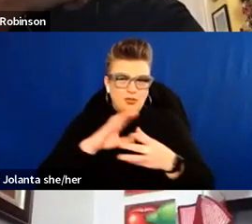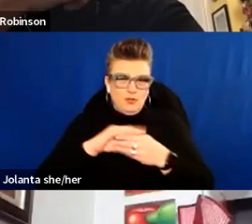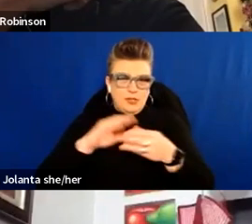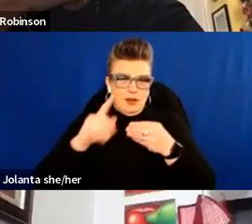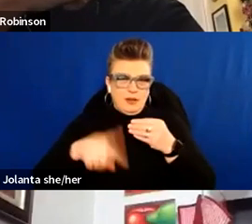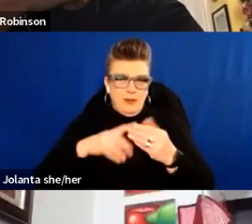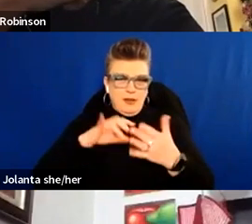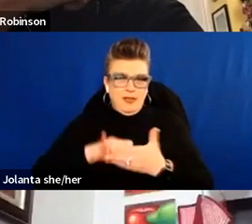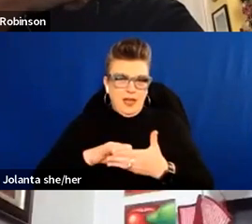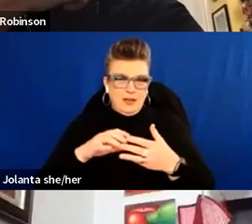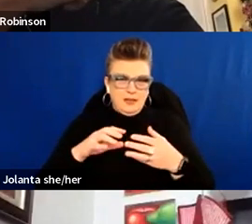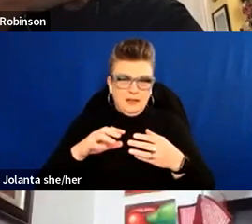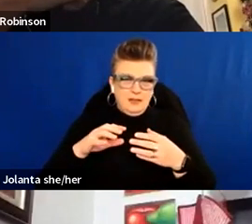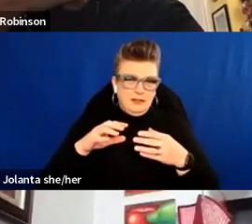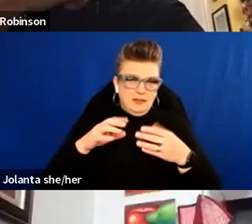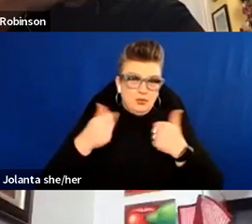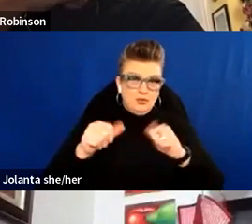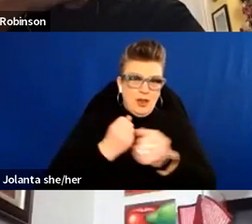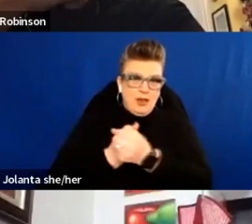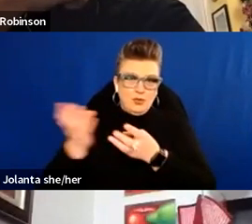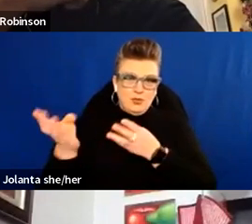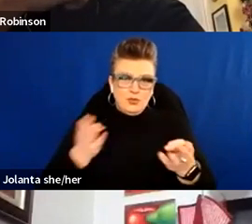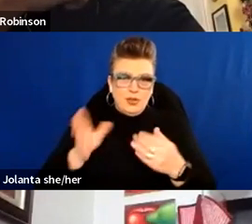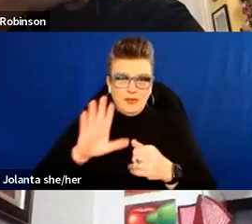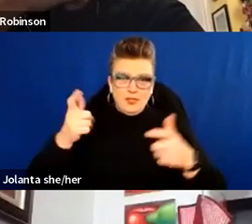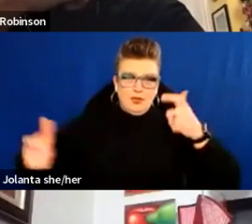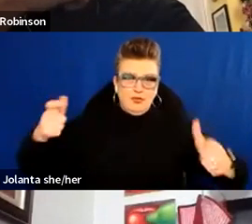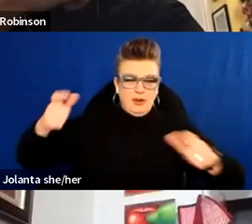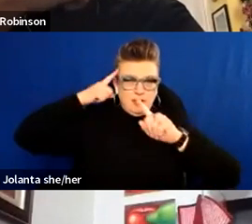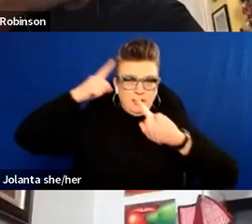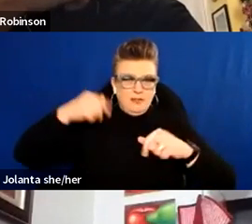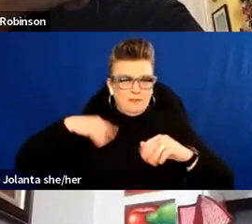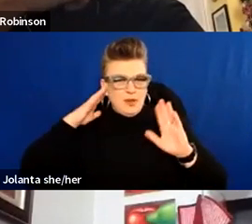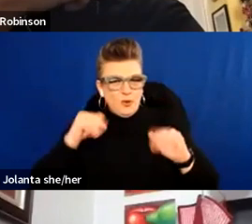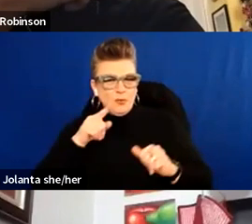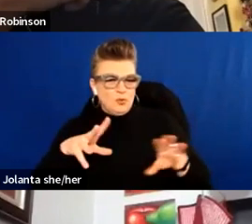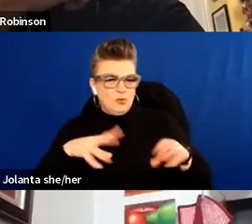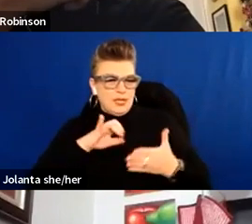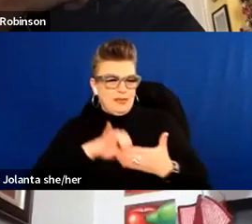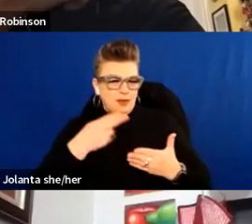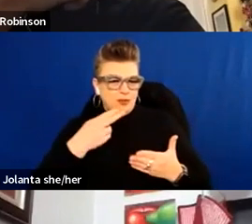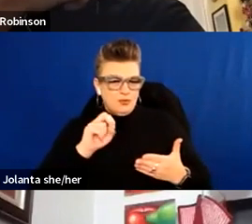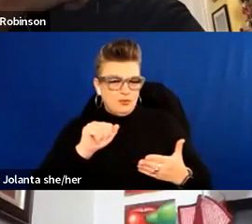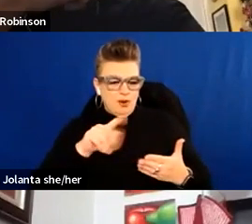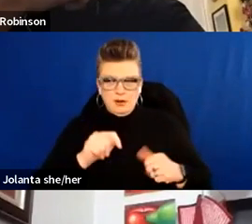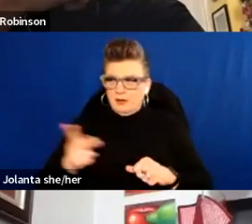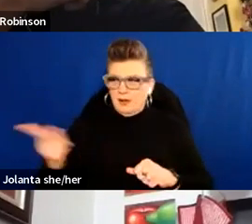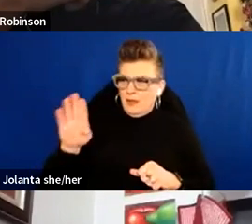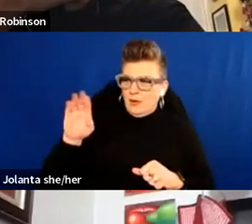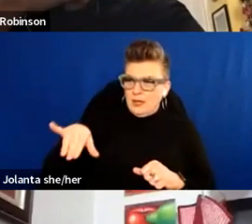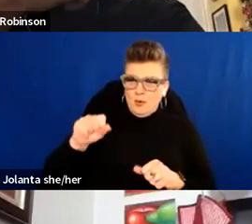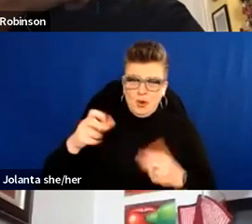service of your greater mission and i hope those who continue to suffer take that to heart um you know those boys have been through enough we live in